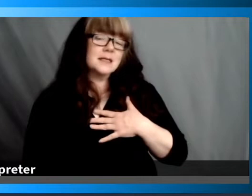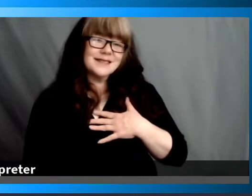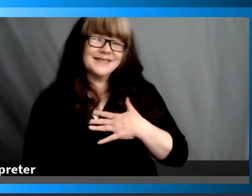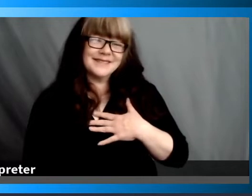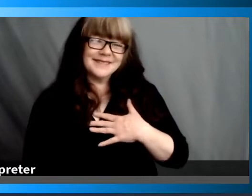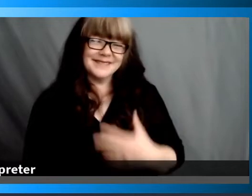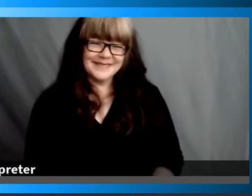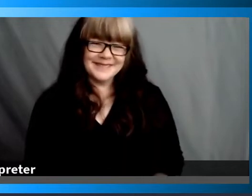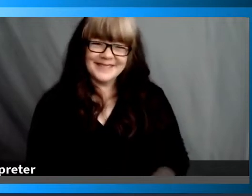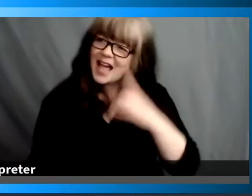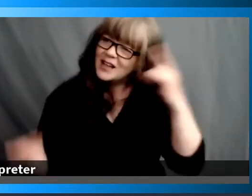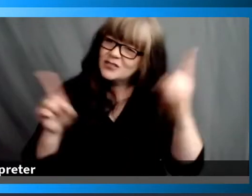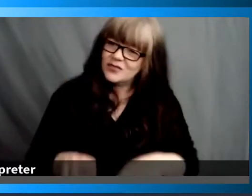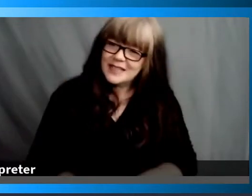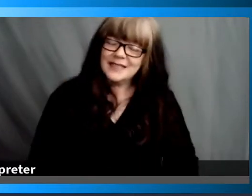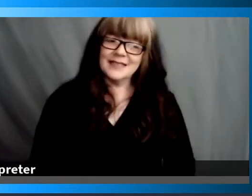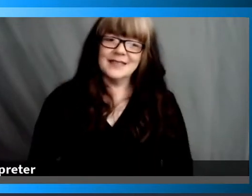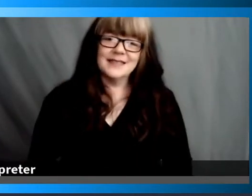I agree.